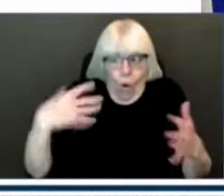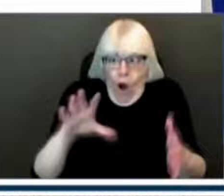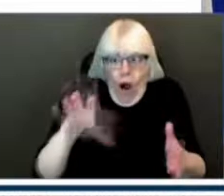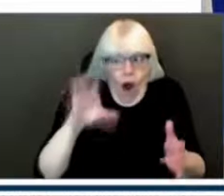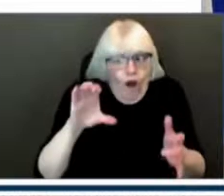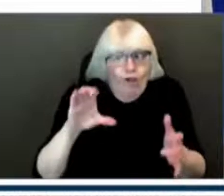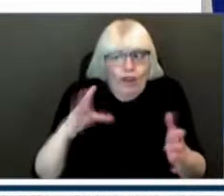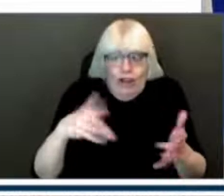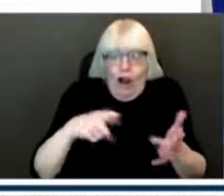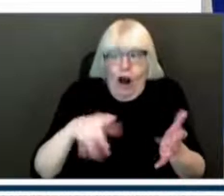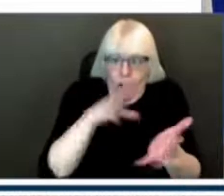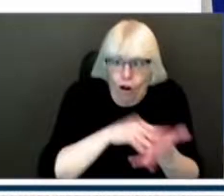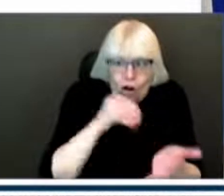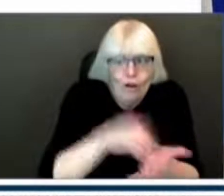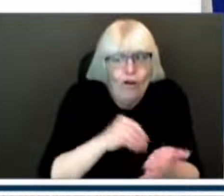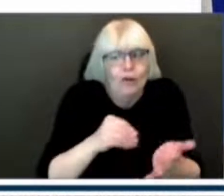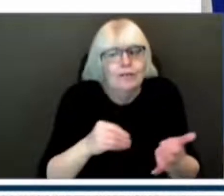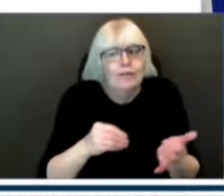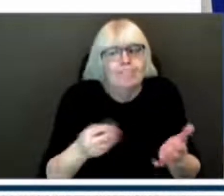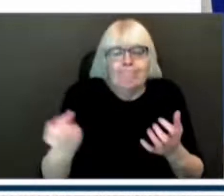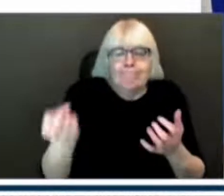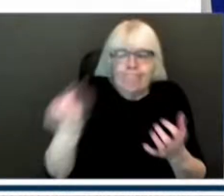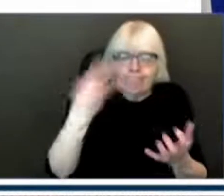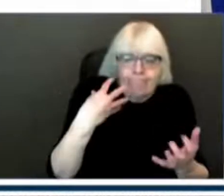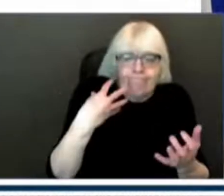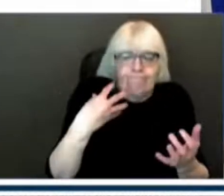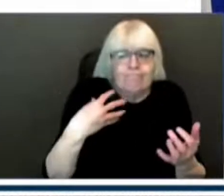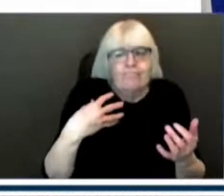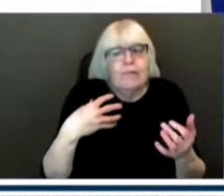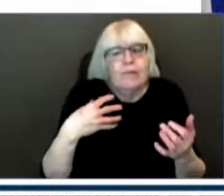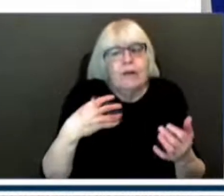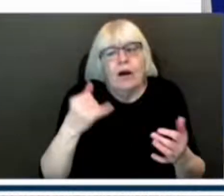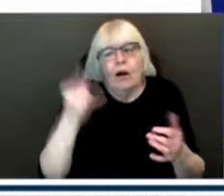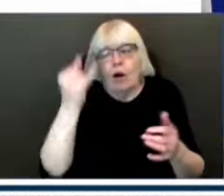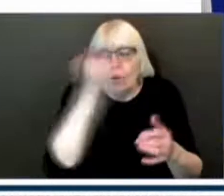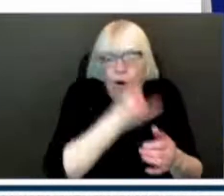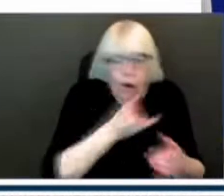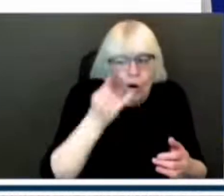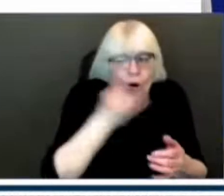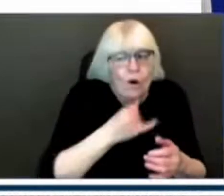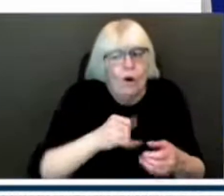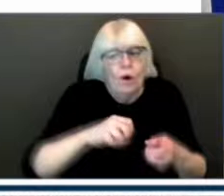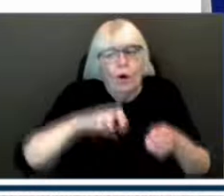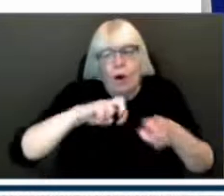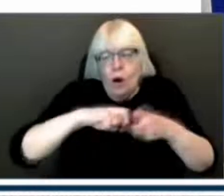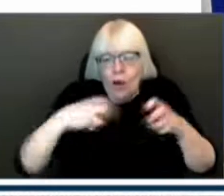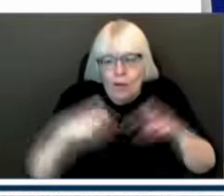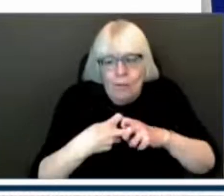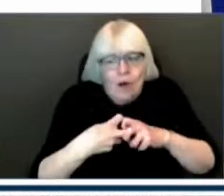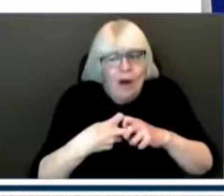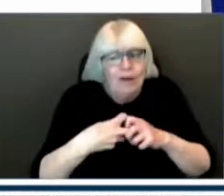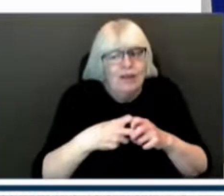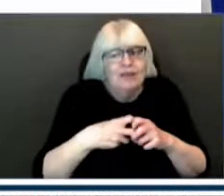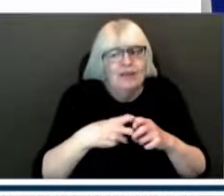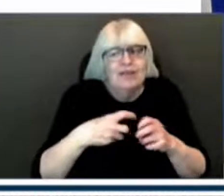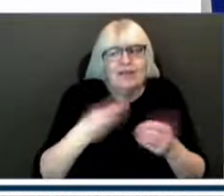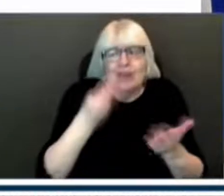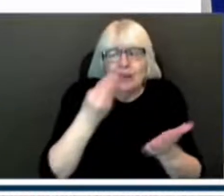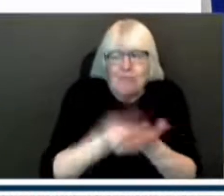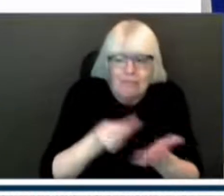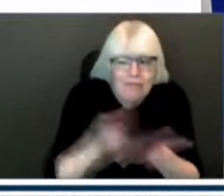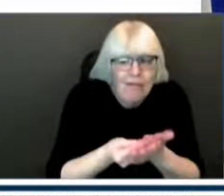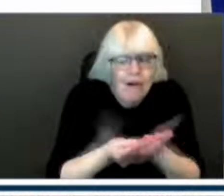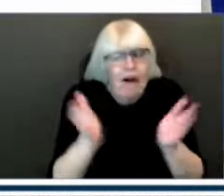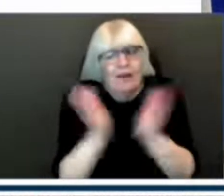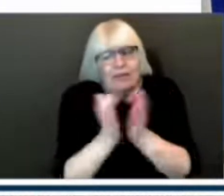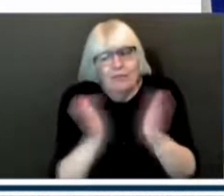challenges of doing their job, and certainly pay was one of the things that it has a big impact on their lives. So we